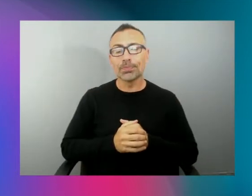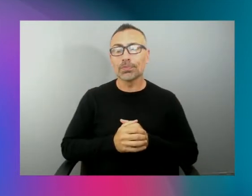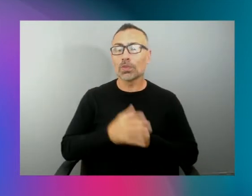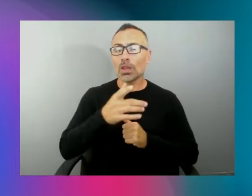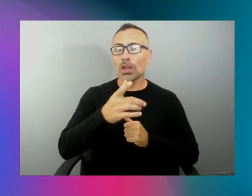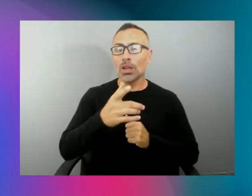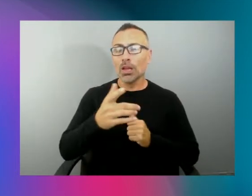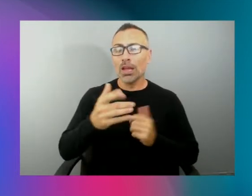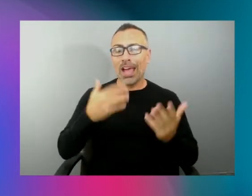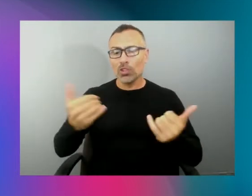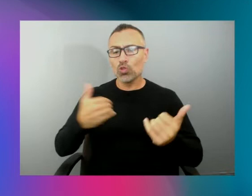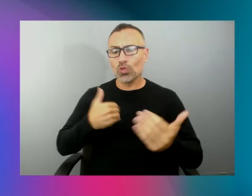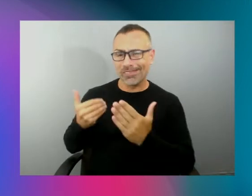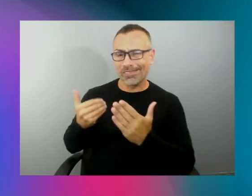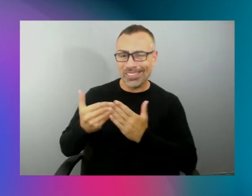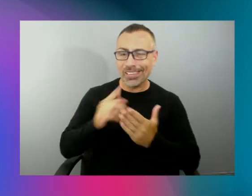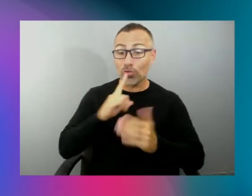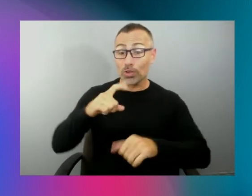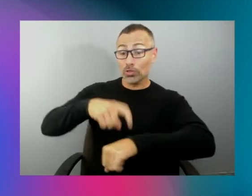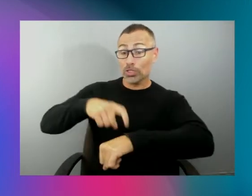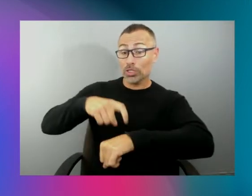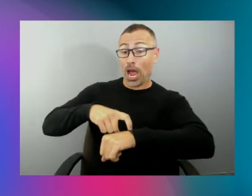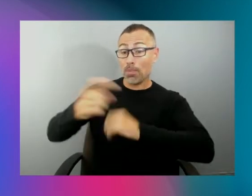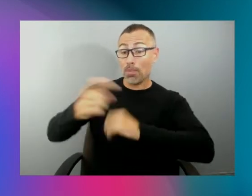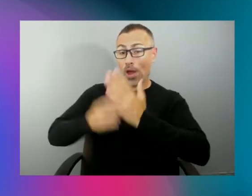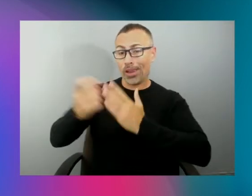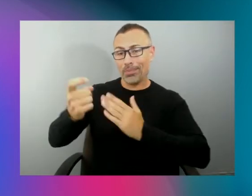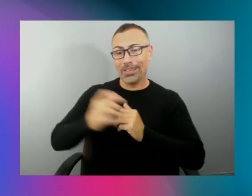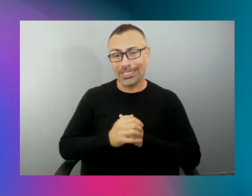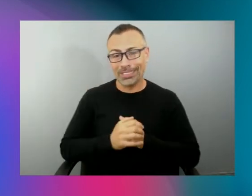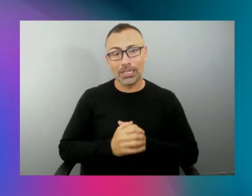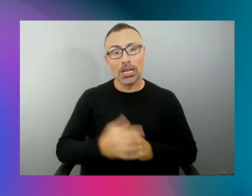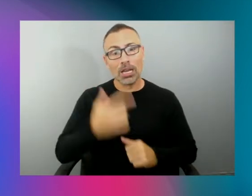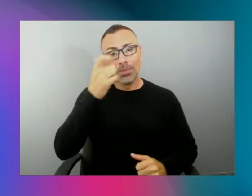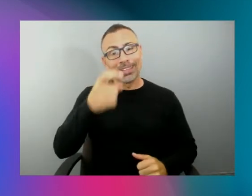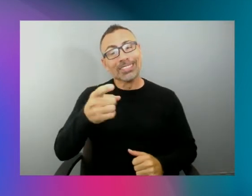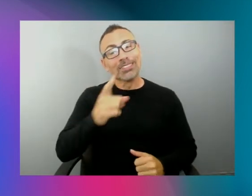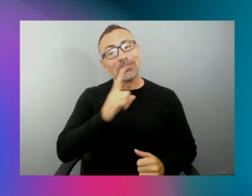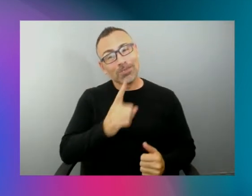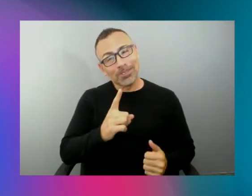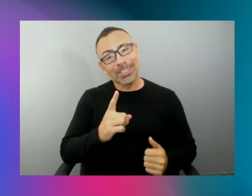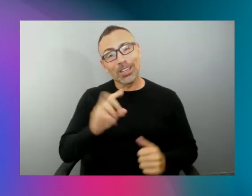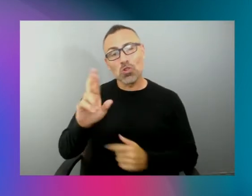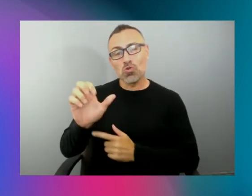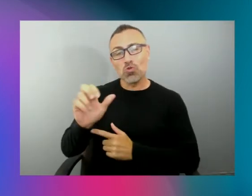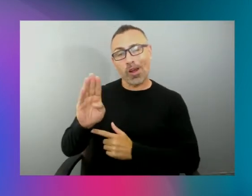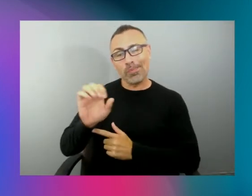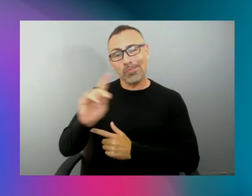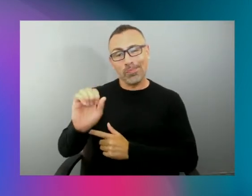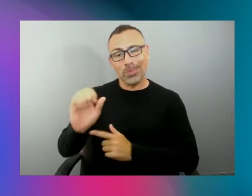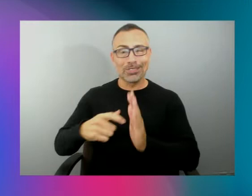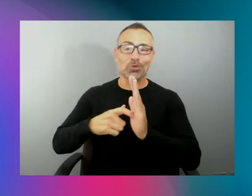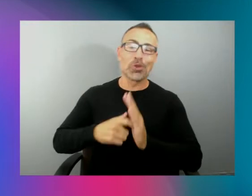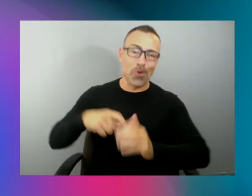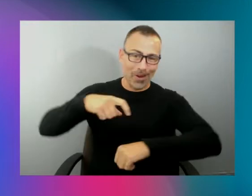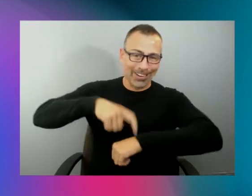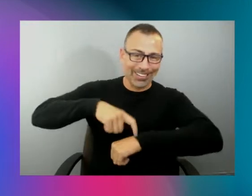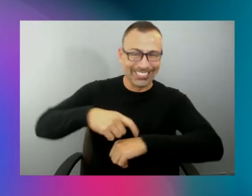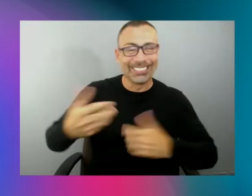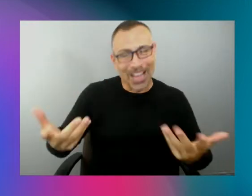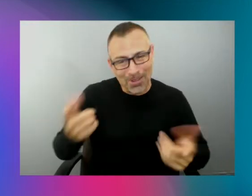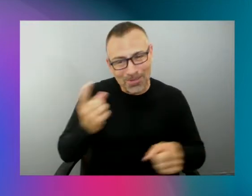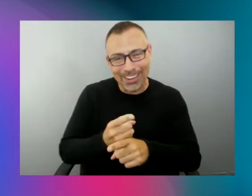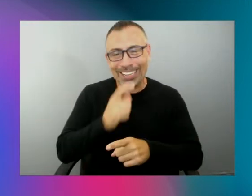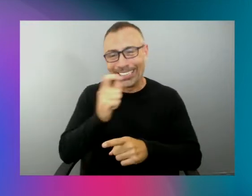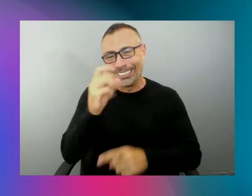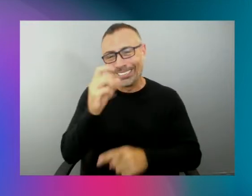real-time automation, because automation runbook takes some time, right? That's the reason we are saying near real-time, right? And then